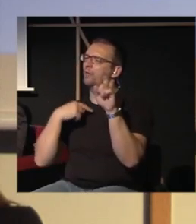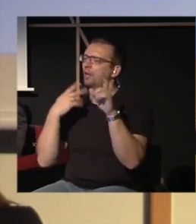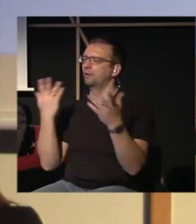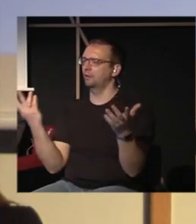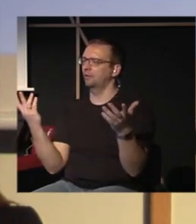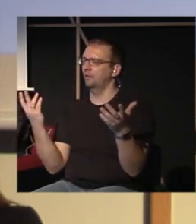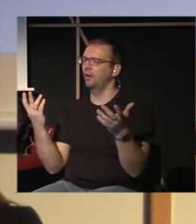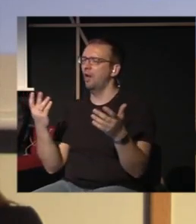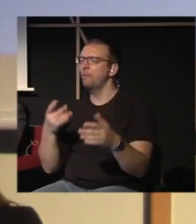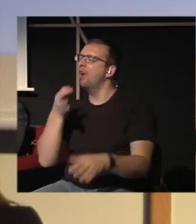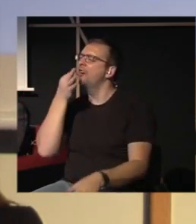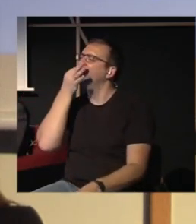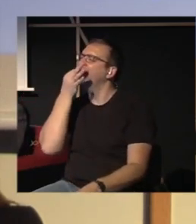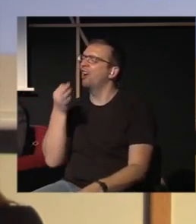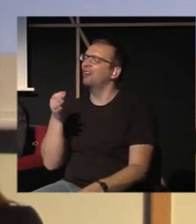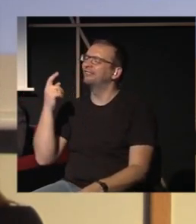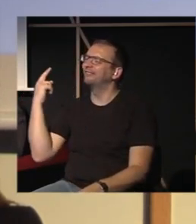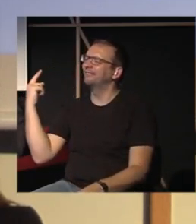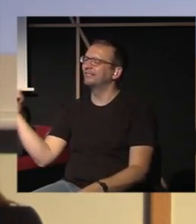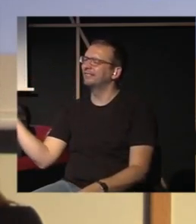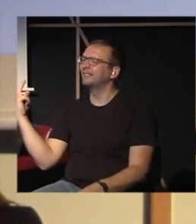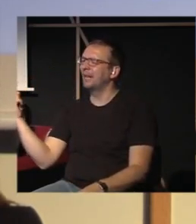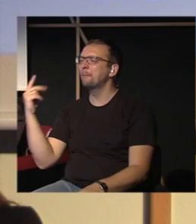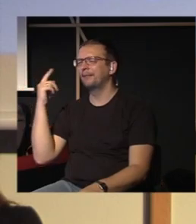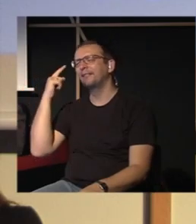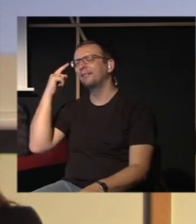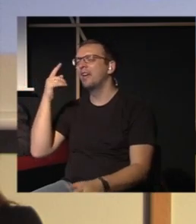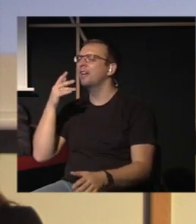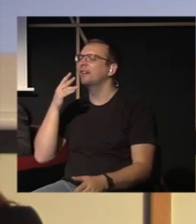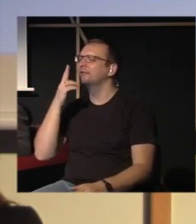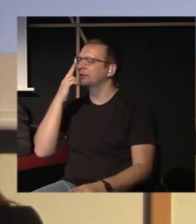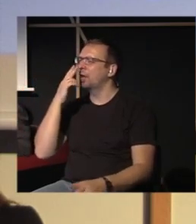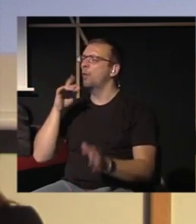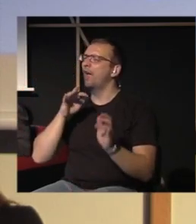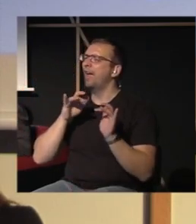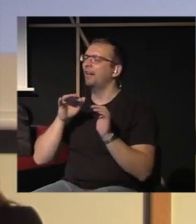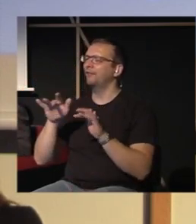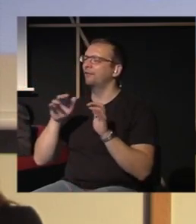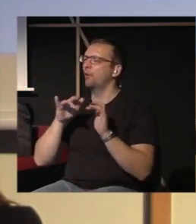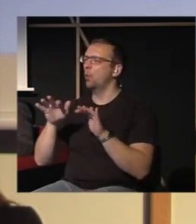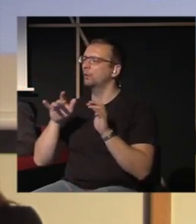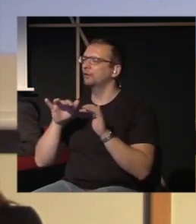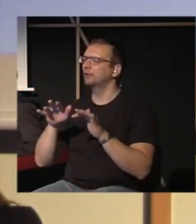inclusion and on disabled people in the country, and what's the impact on the works of the RFU?